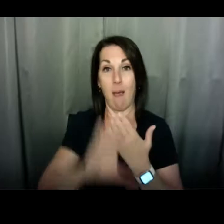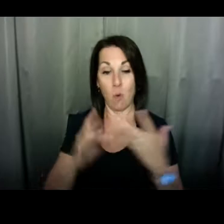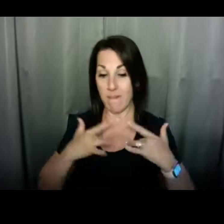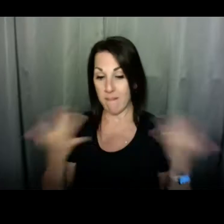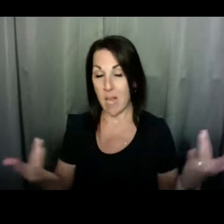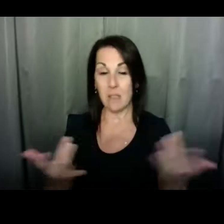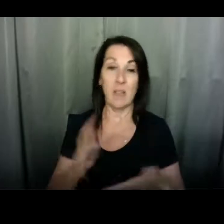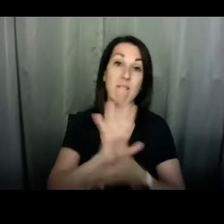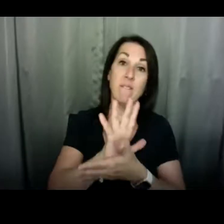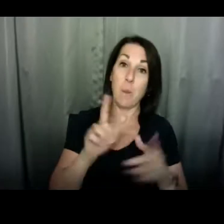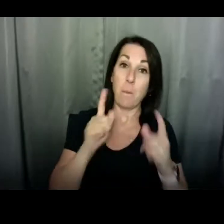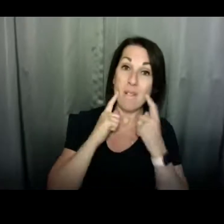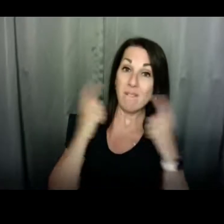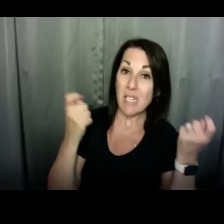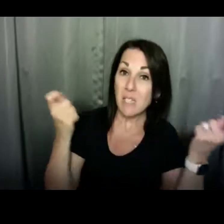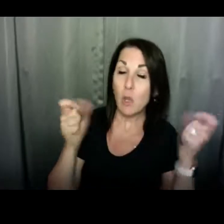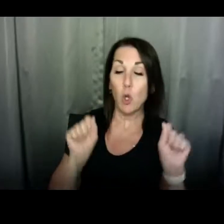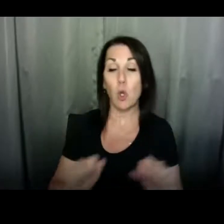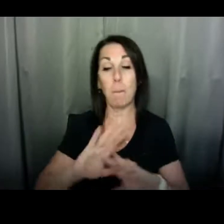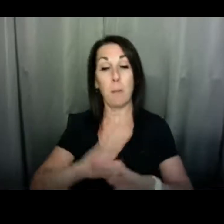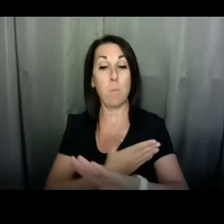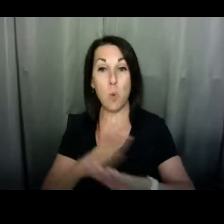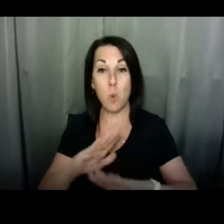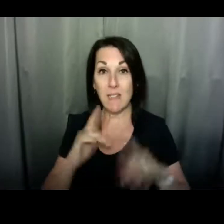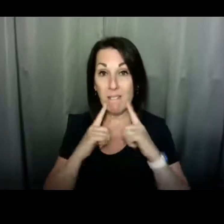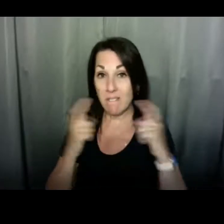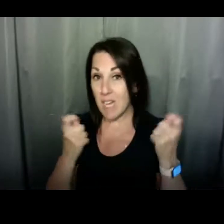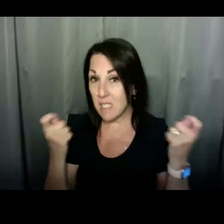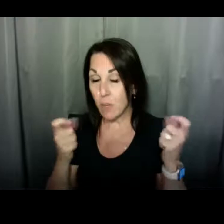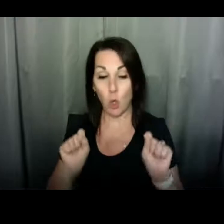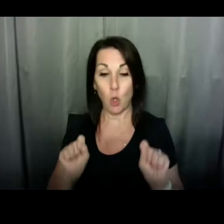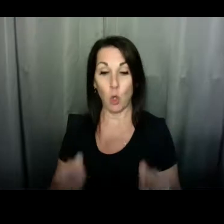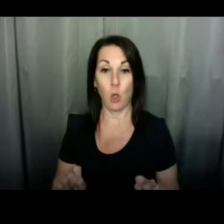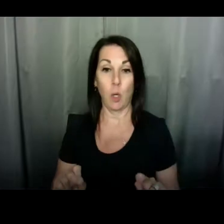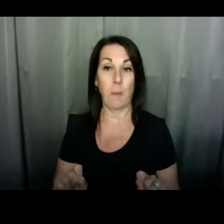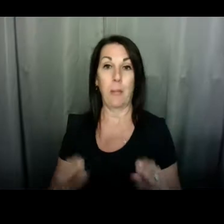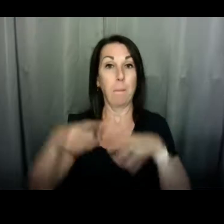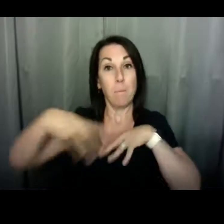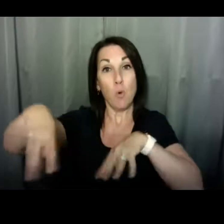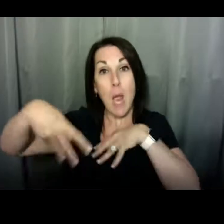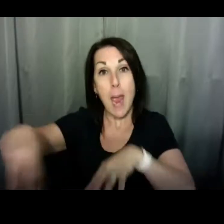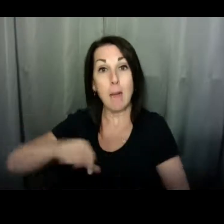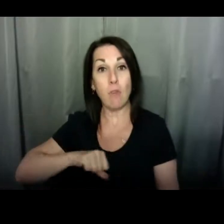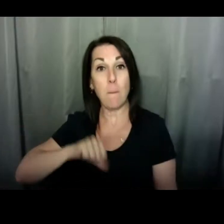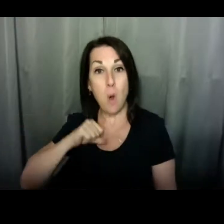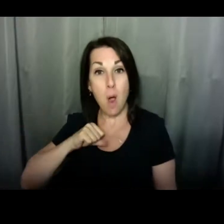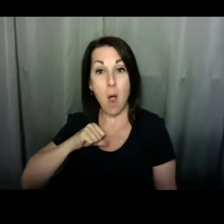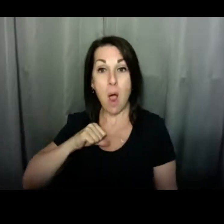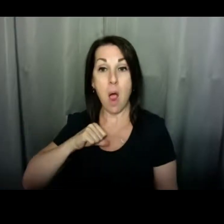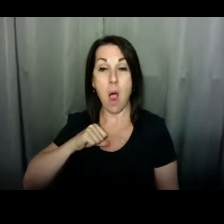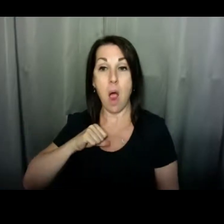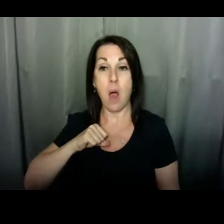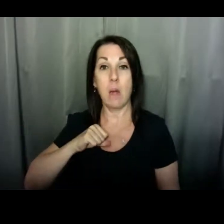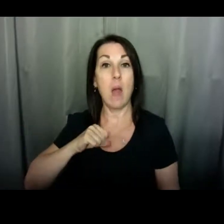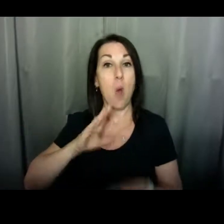festival at one point, it could be a music thing, it could be a pride parade that's on the